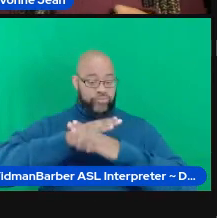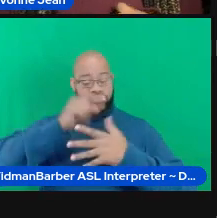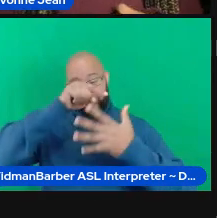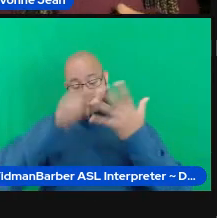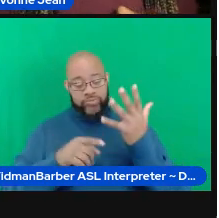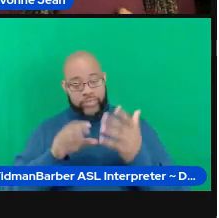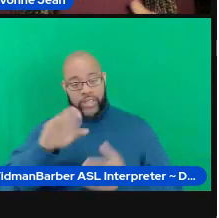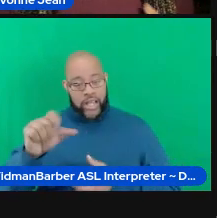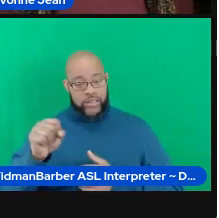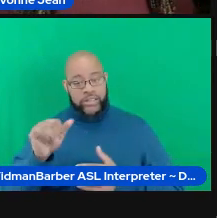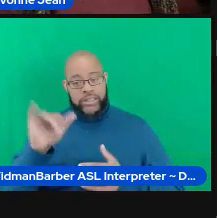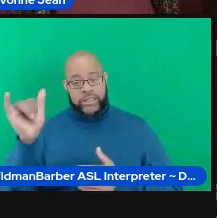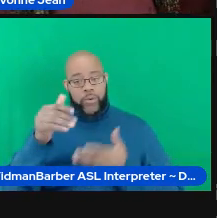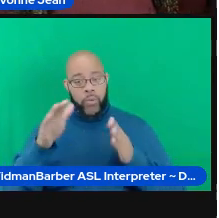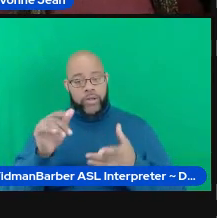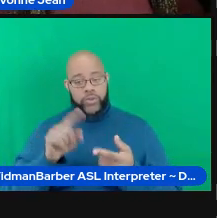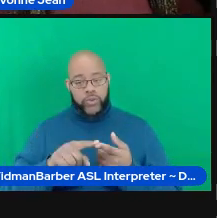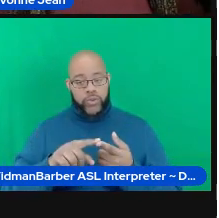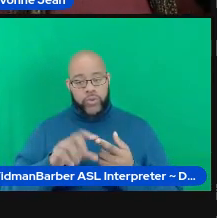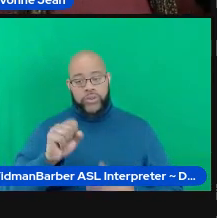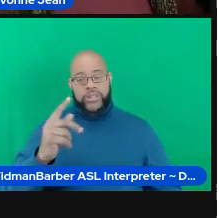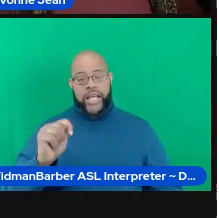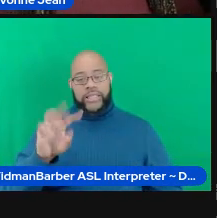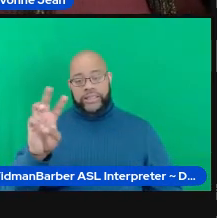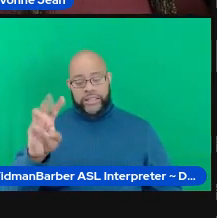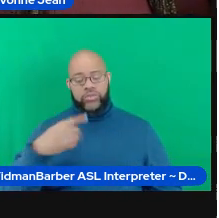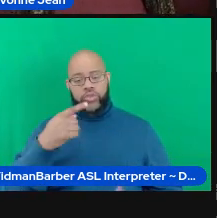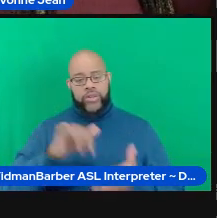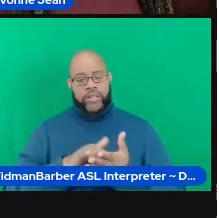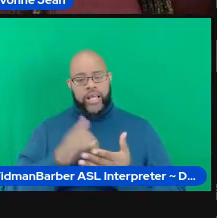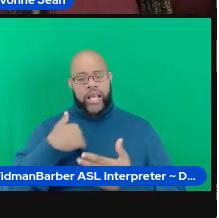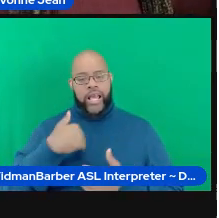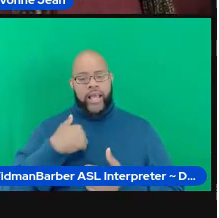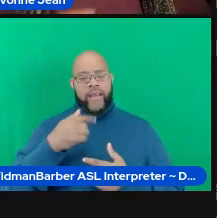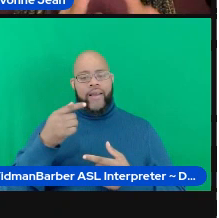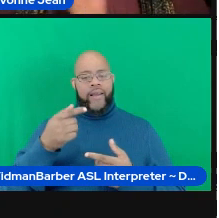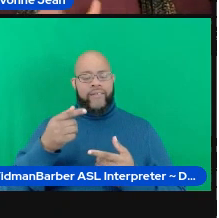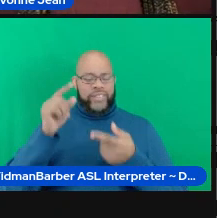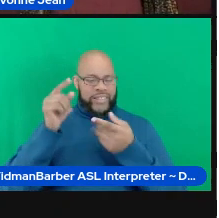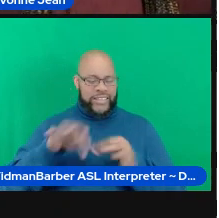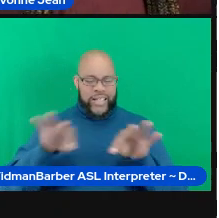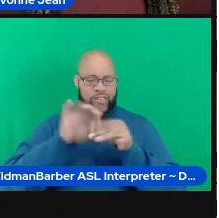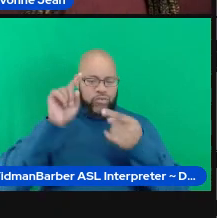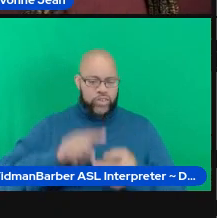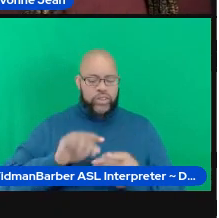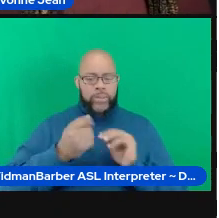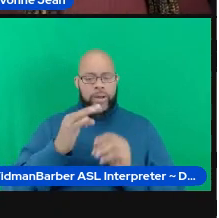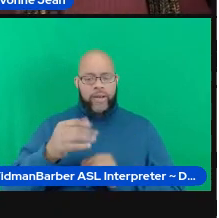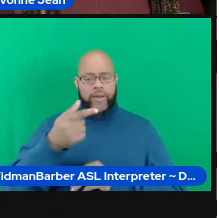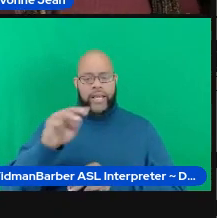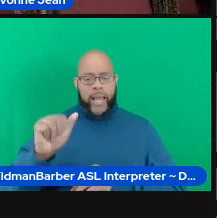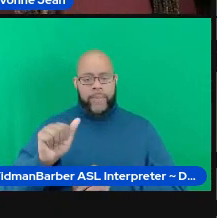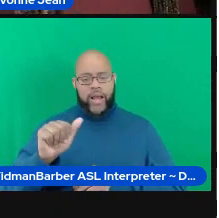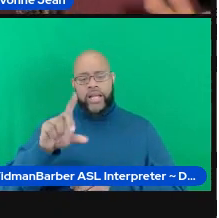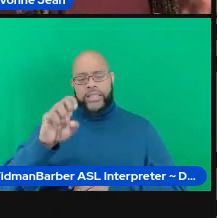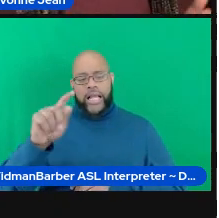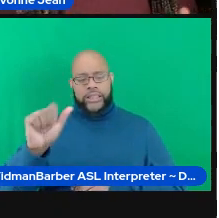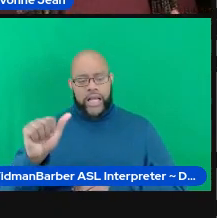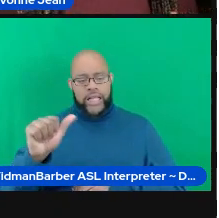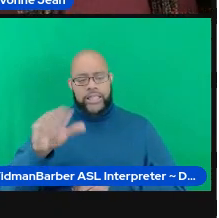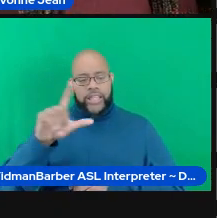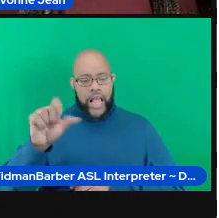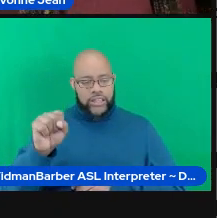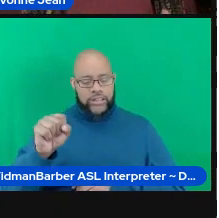in a similar way to the STAT6, we saw that there is a significant reduction in the number of gamma delta T cells, and particularly the